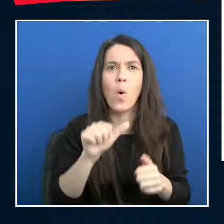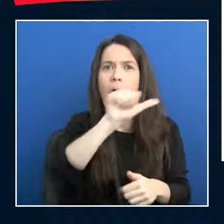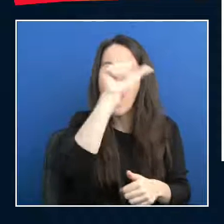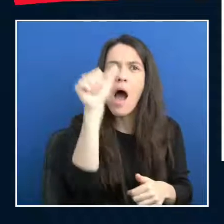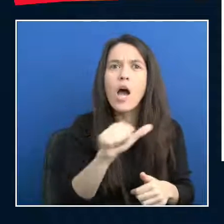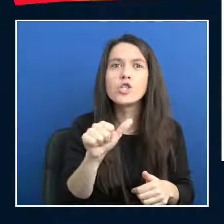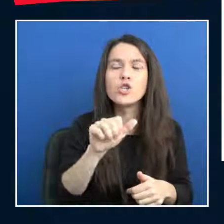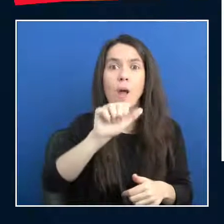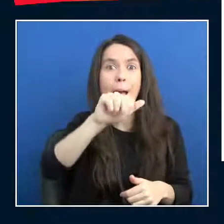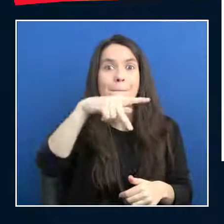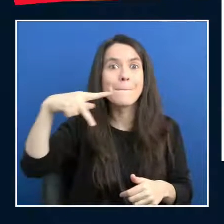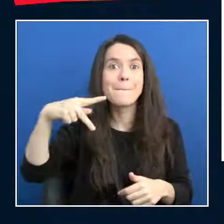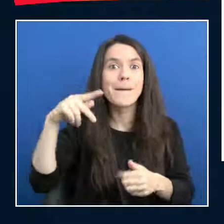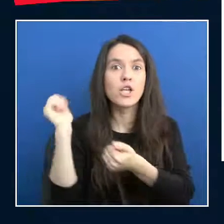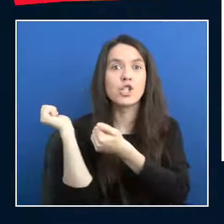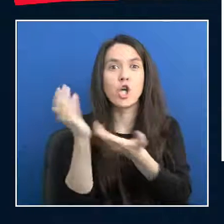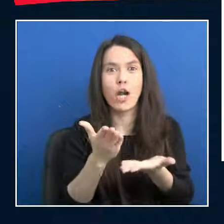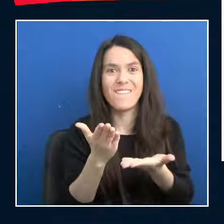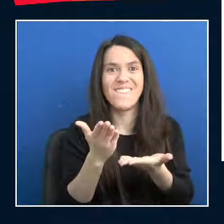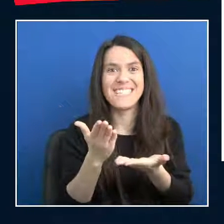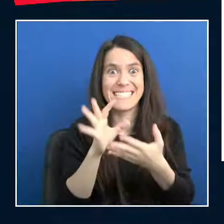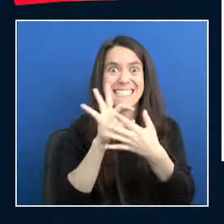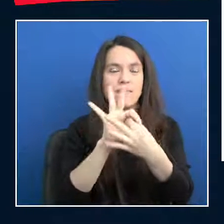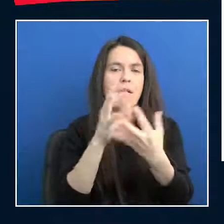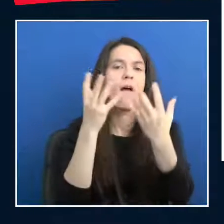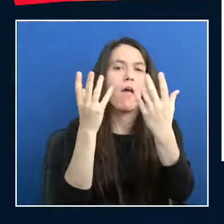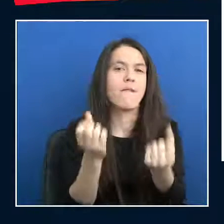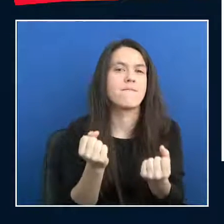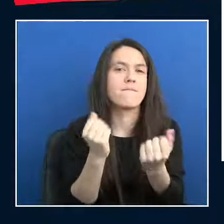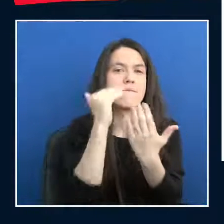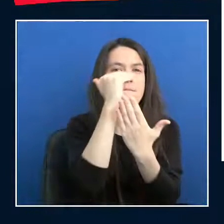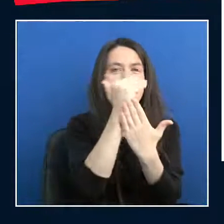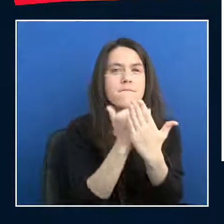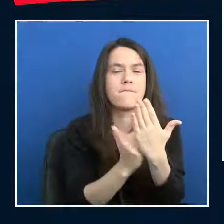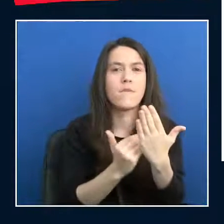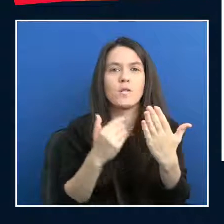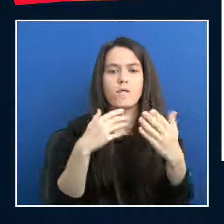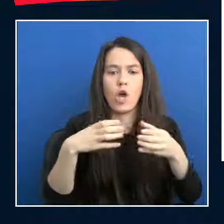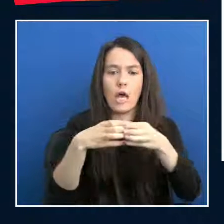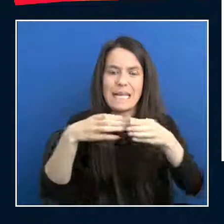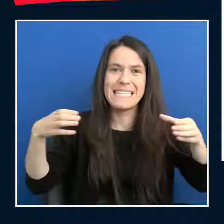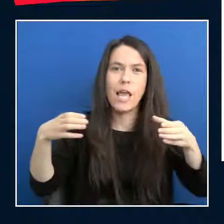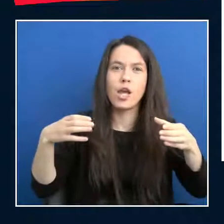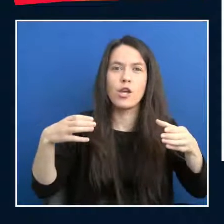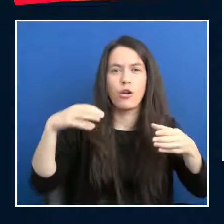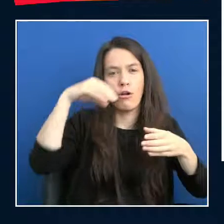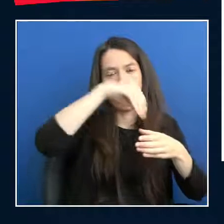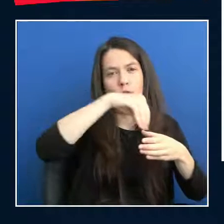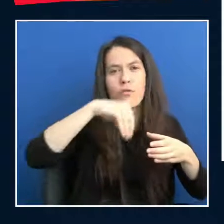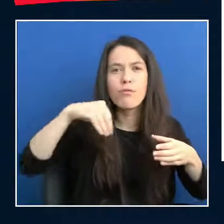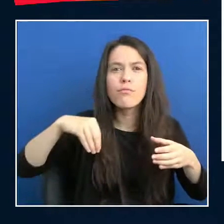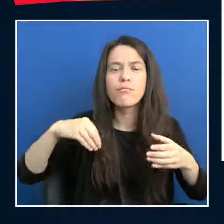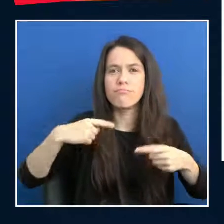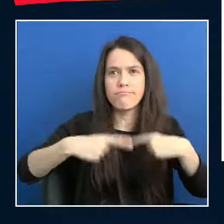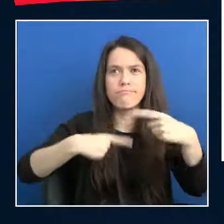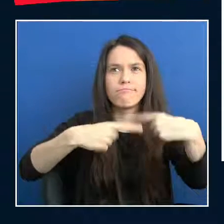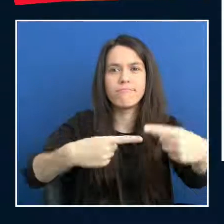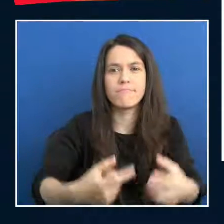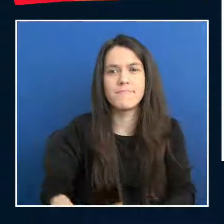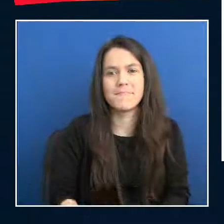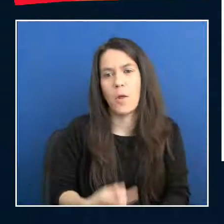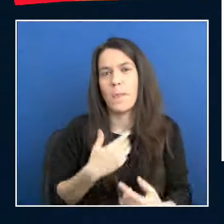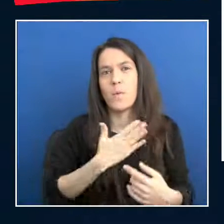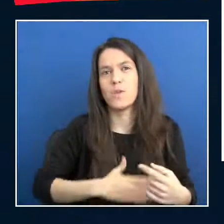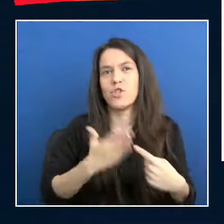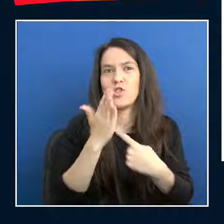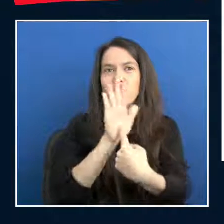is also able to just pull your container image and then just run it on your machine. And that's what I want to show you